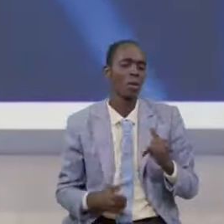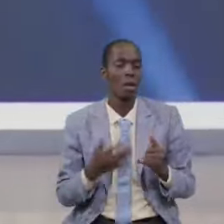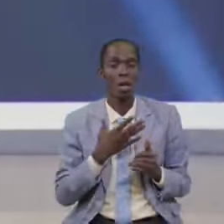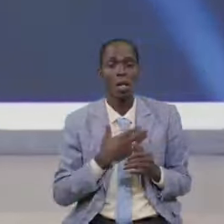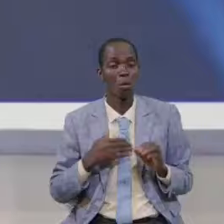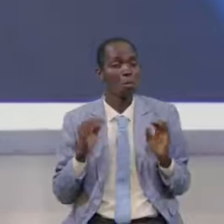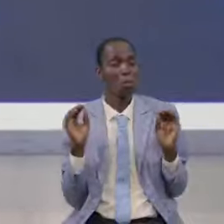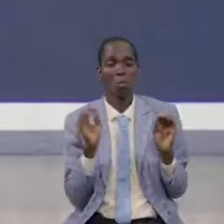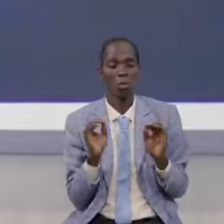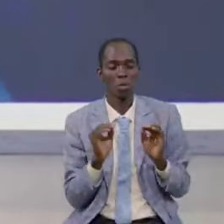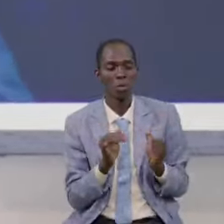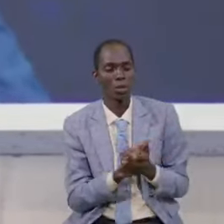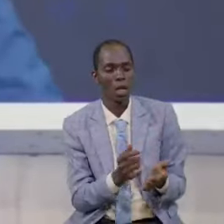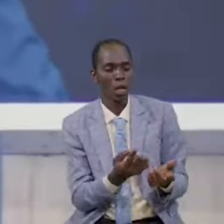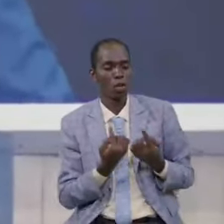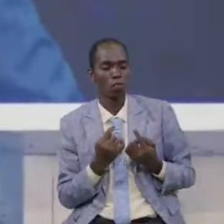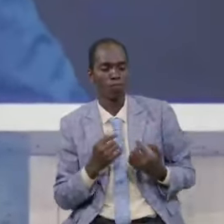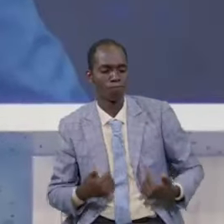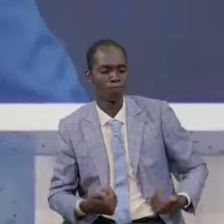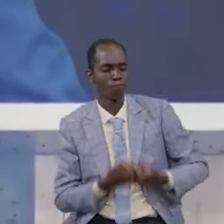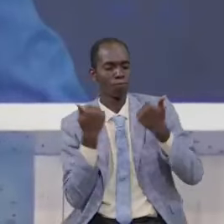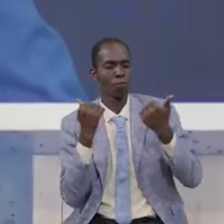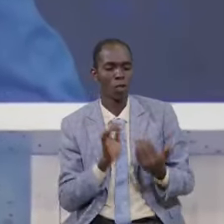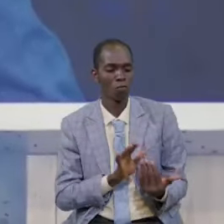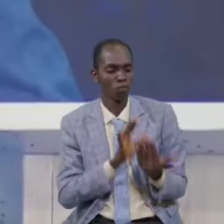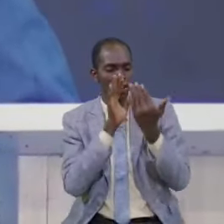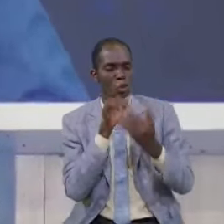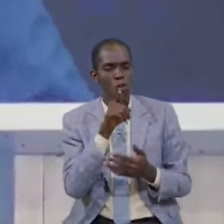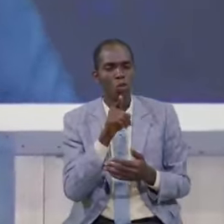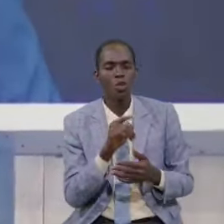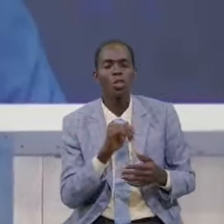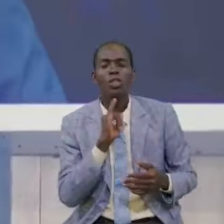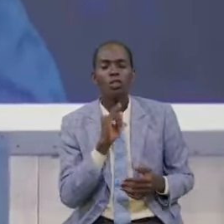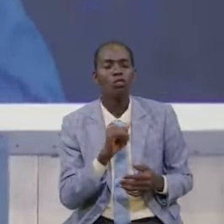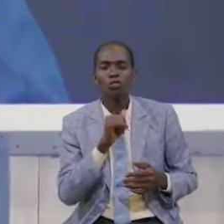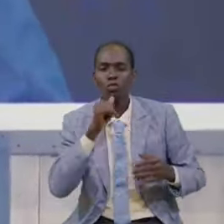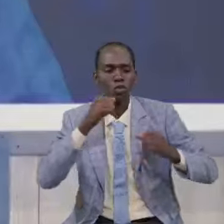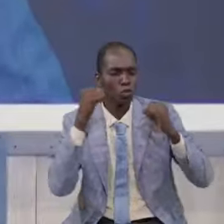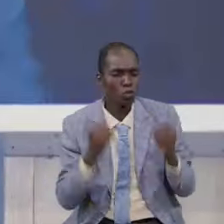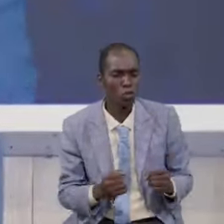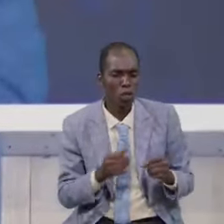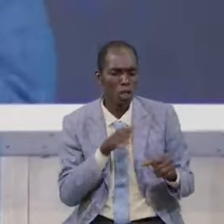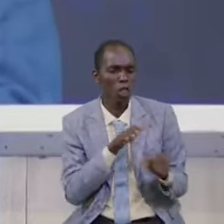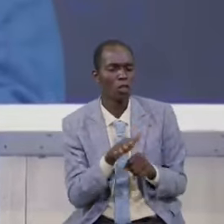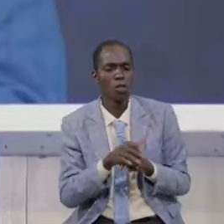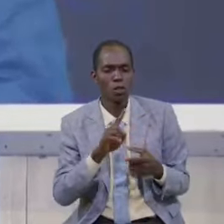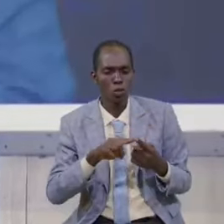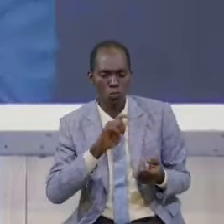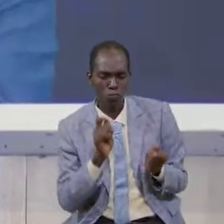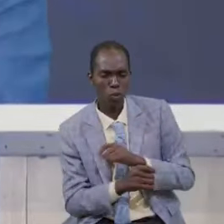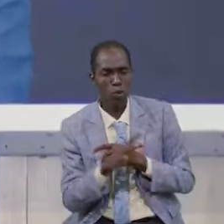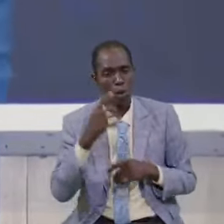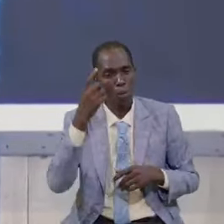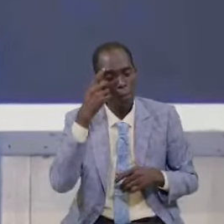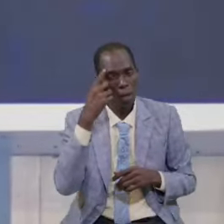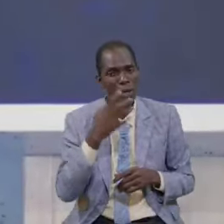that is strong enough to bend your mind, to twist your mind, and to derail your